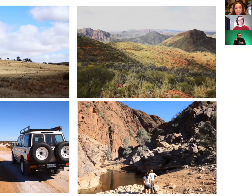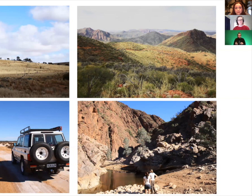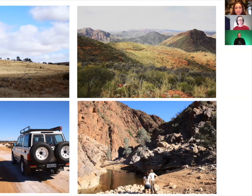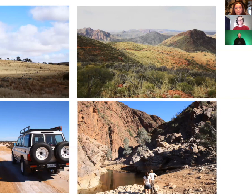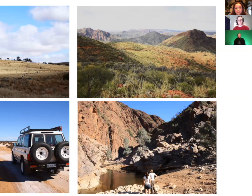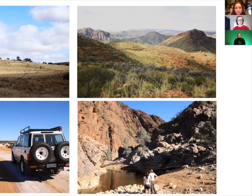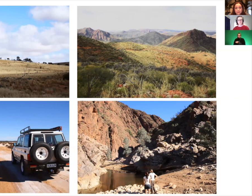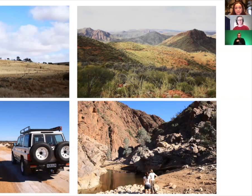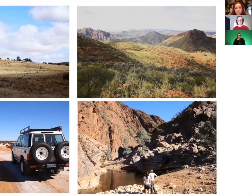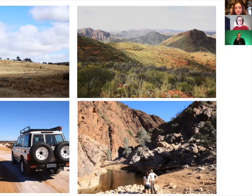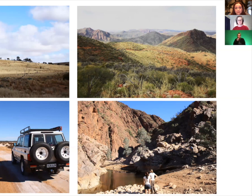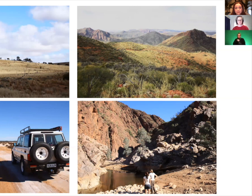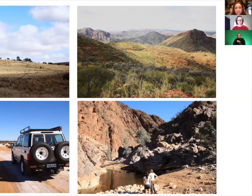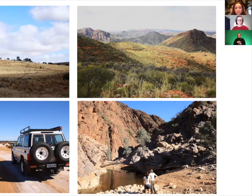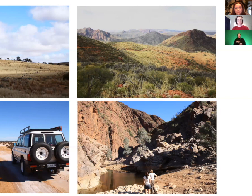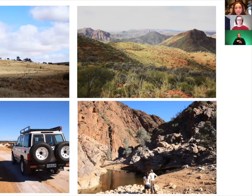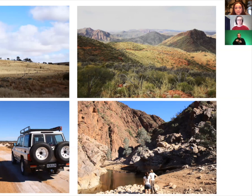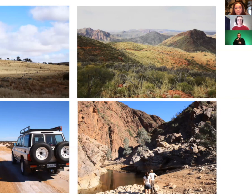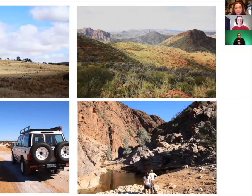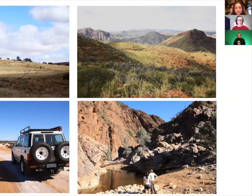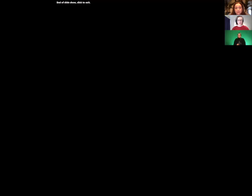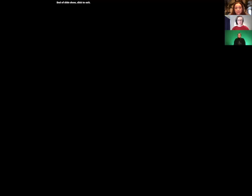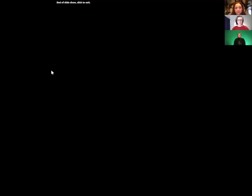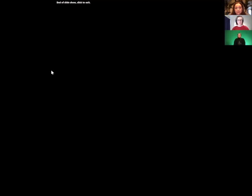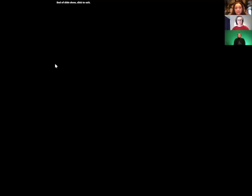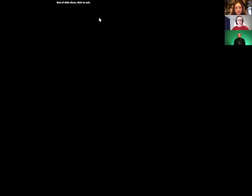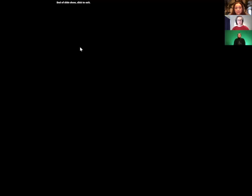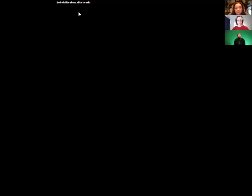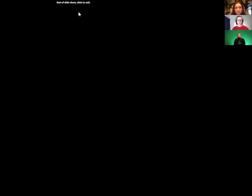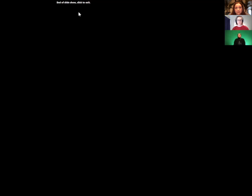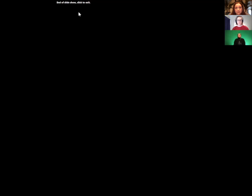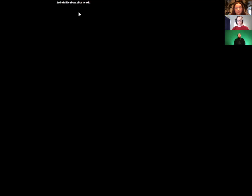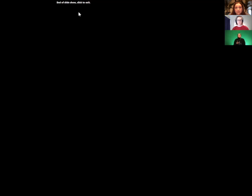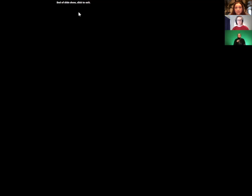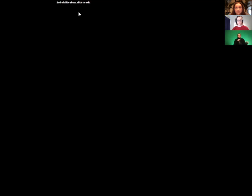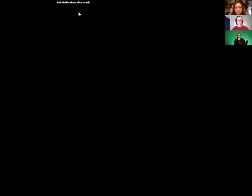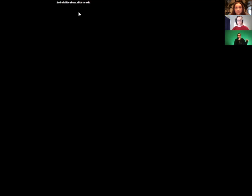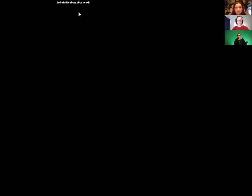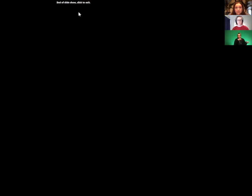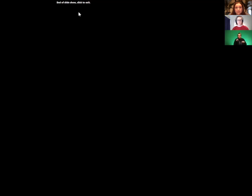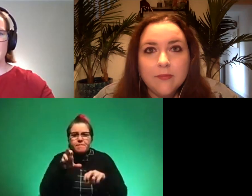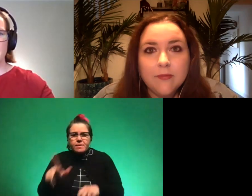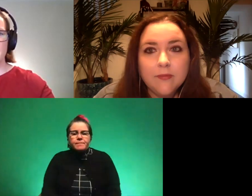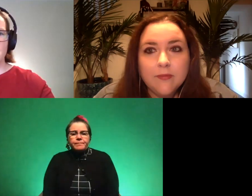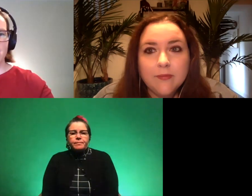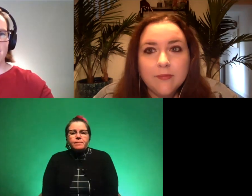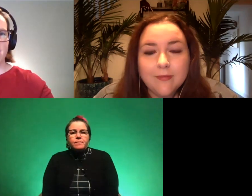love about the work that I do. So I'll unshare my screen.